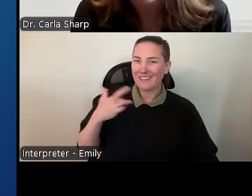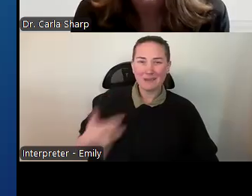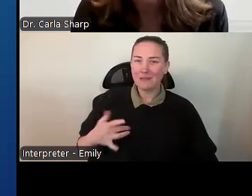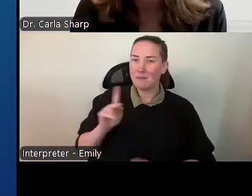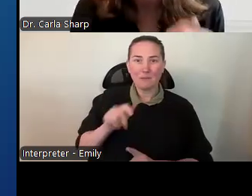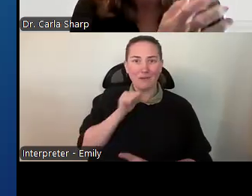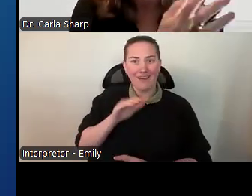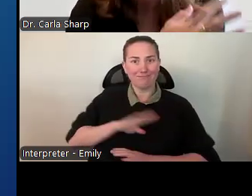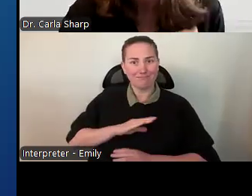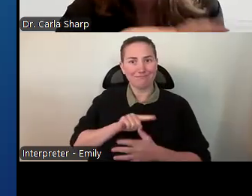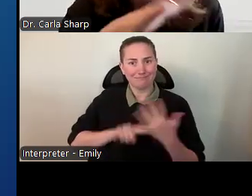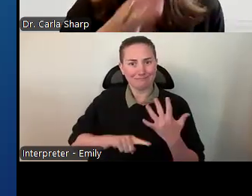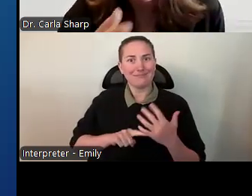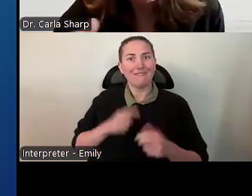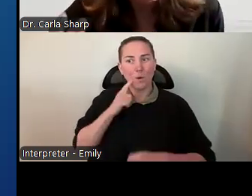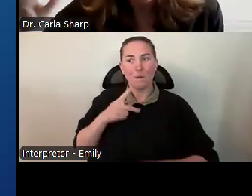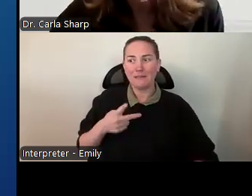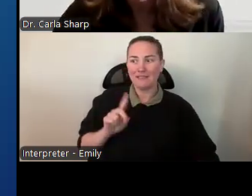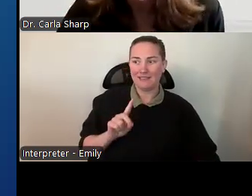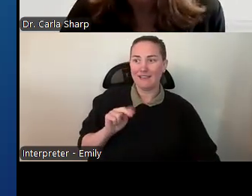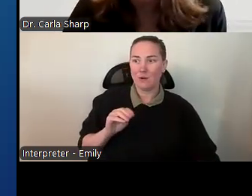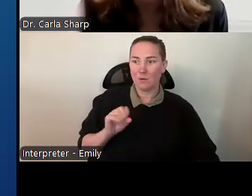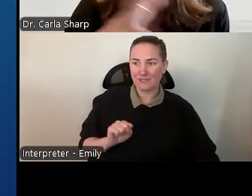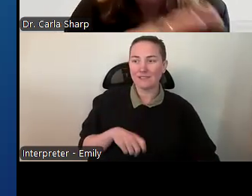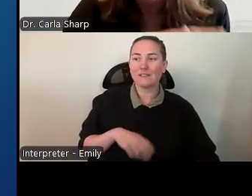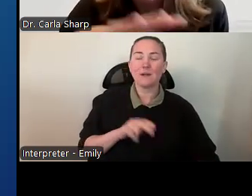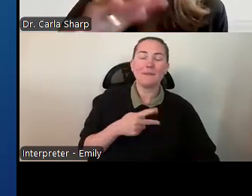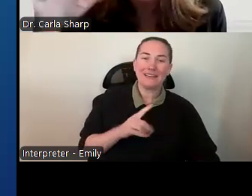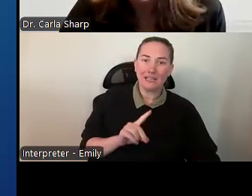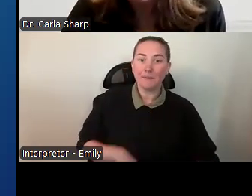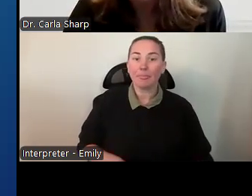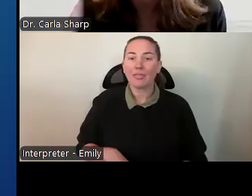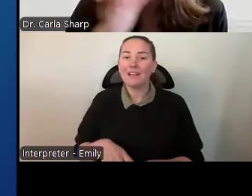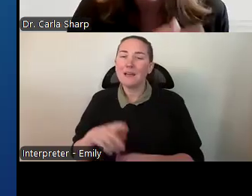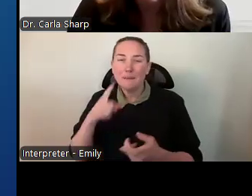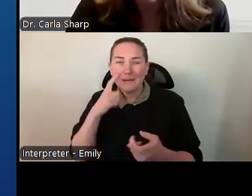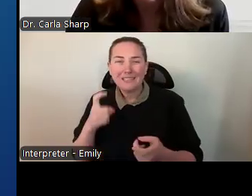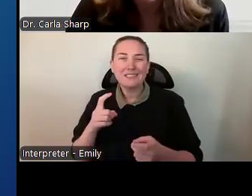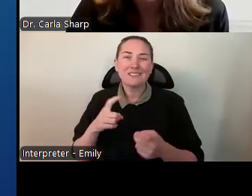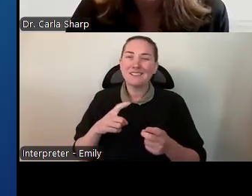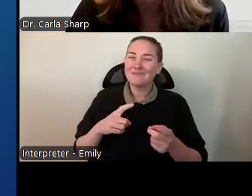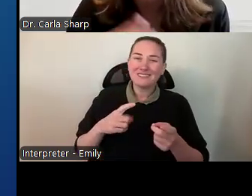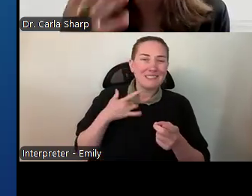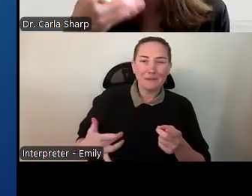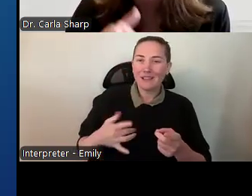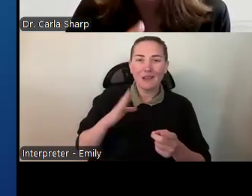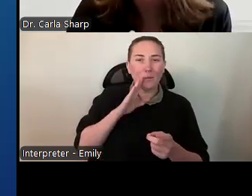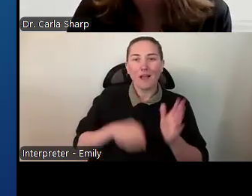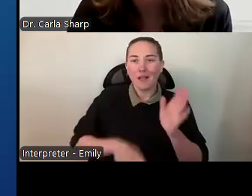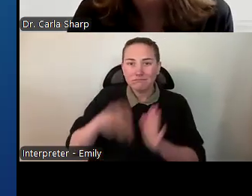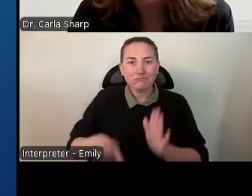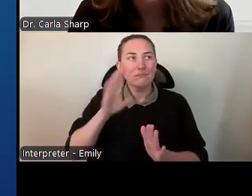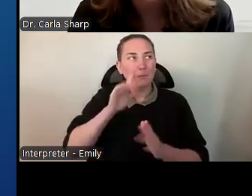box. It doesn't, like the other disorders, also acknowledge the ebb and flow, the within-person change, and it puts